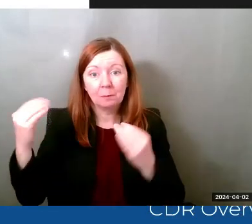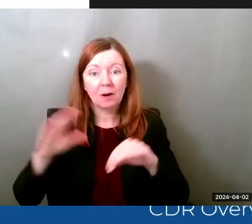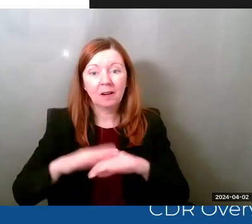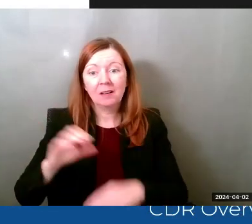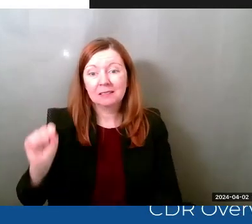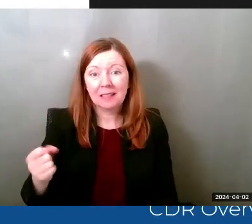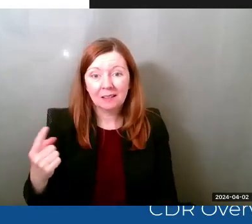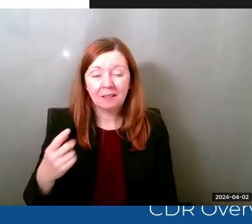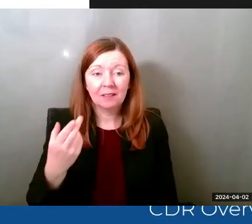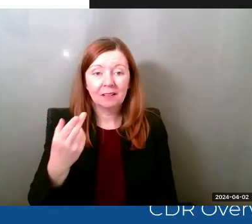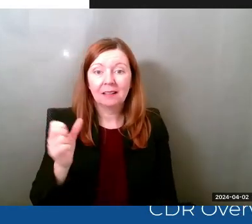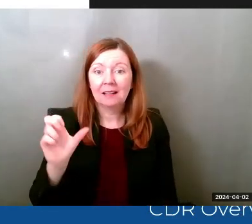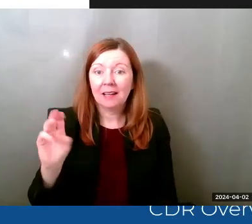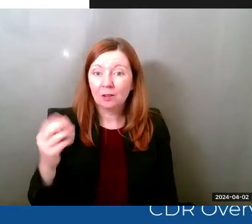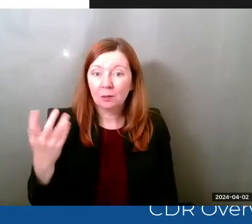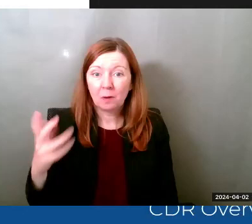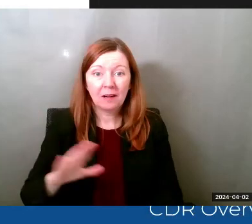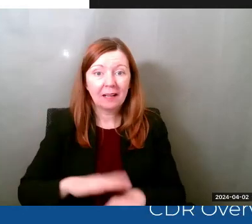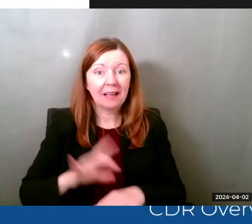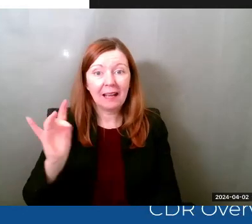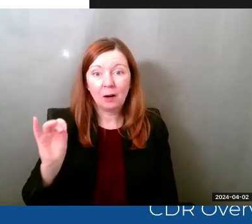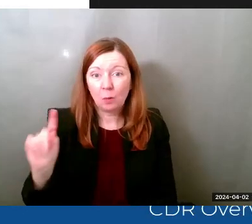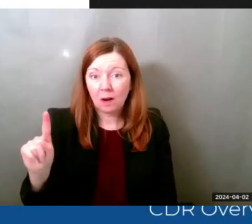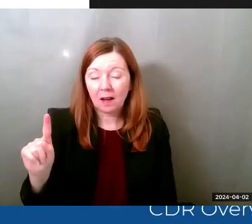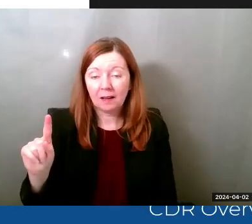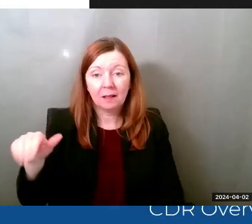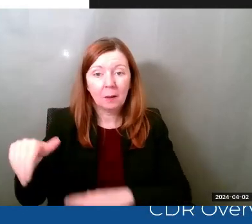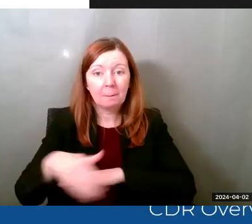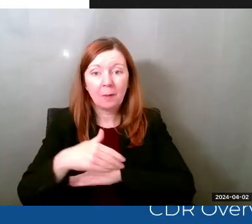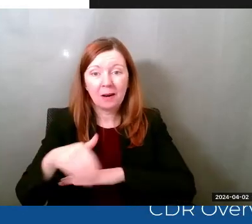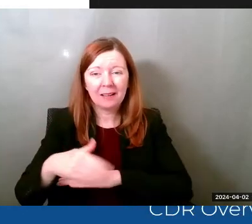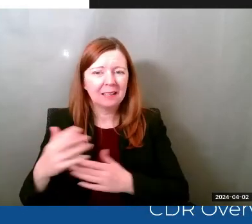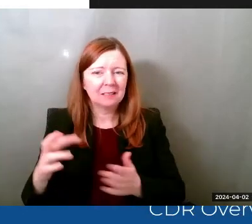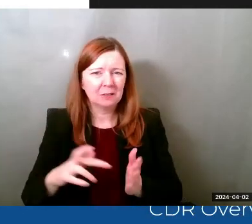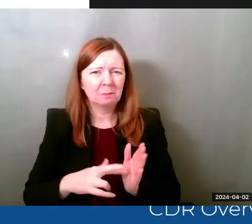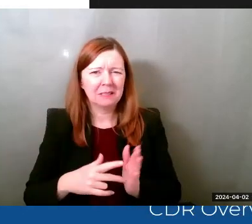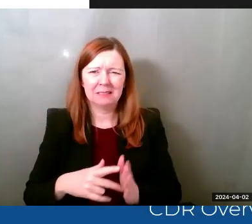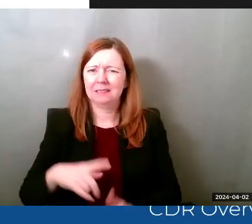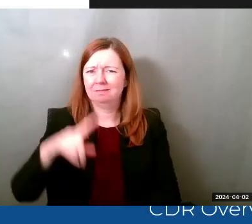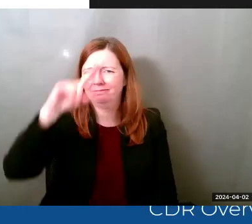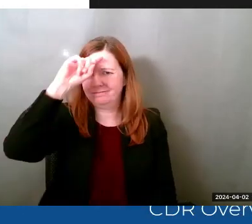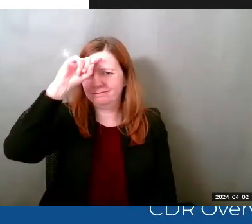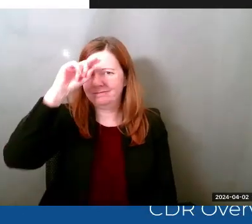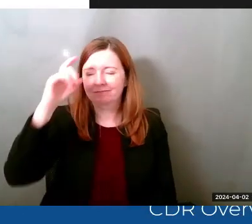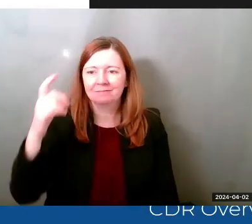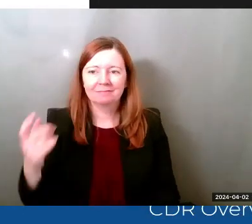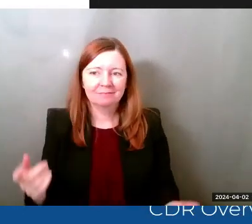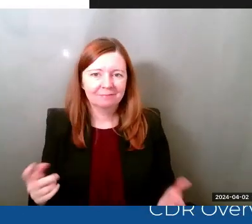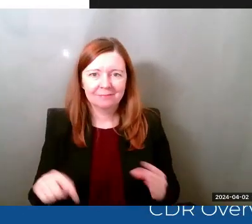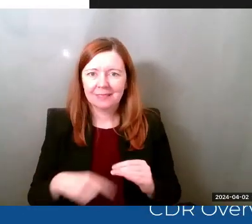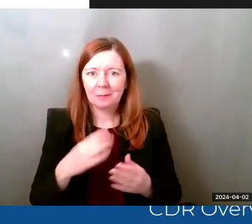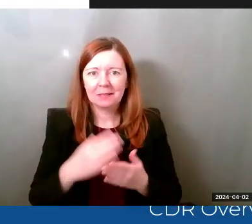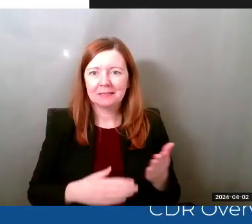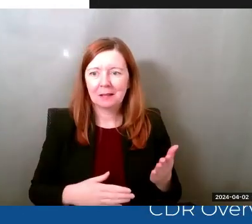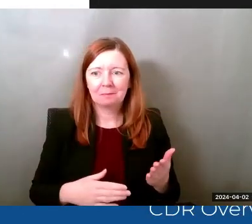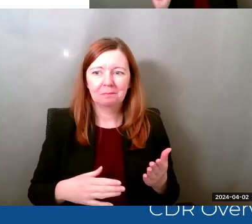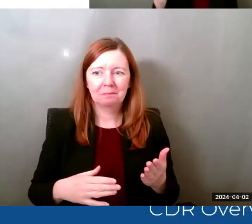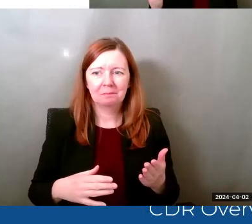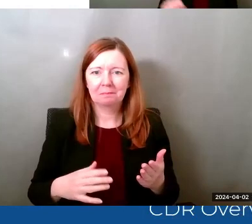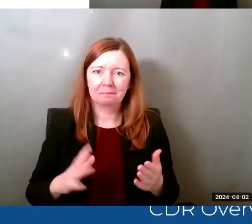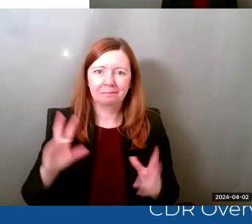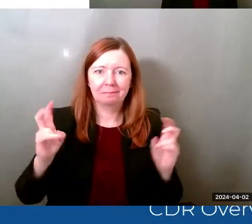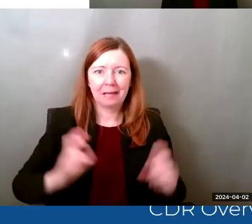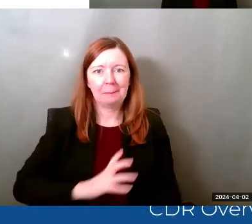heirloom market already on 801 Market Street. You know, so that makes me kind of wonder about some of these amenities that are